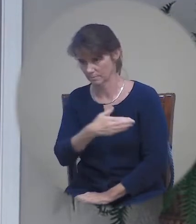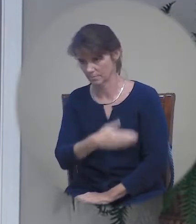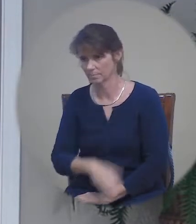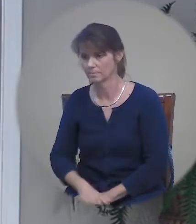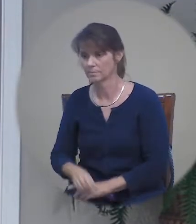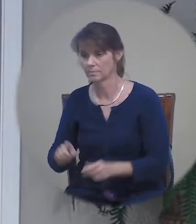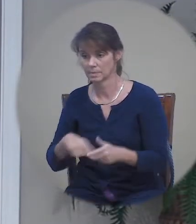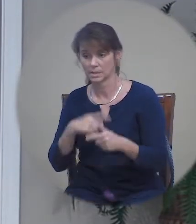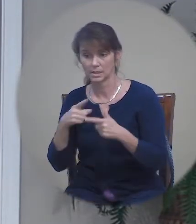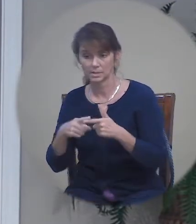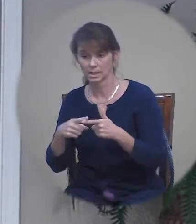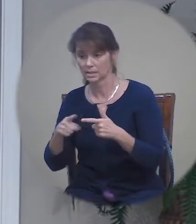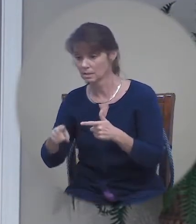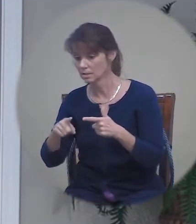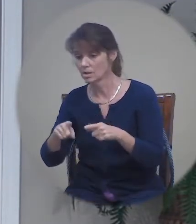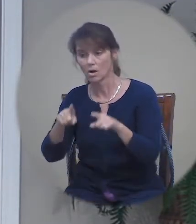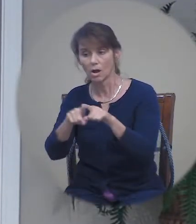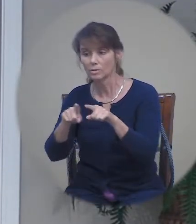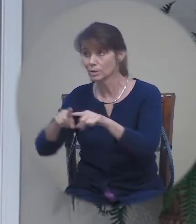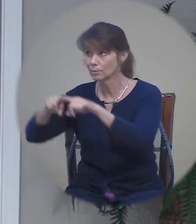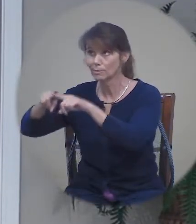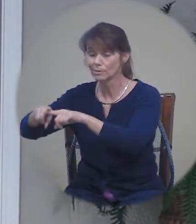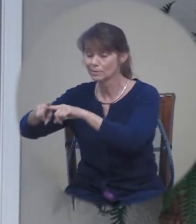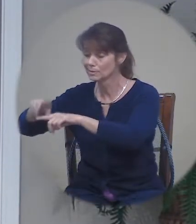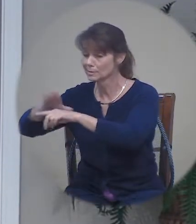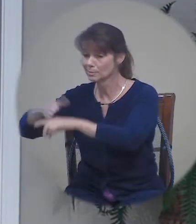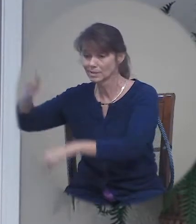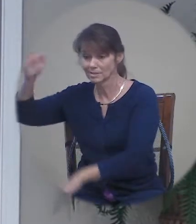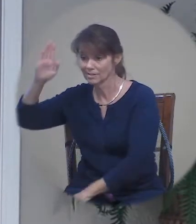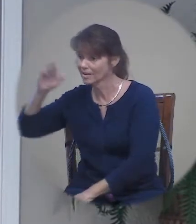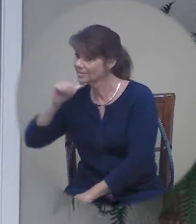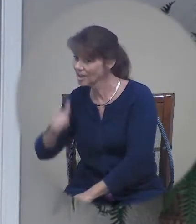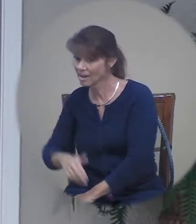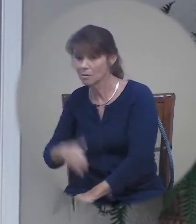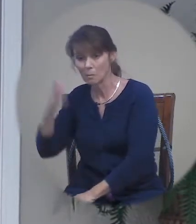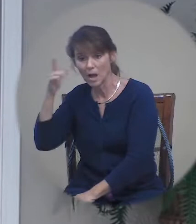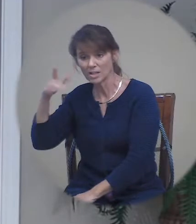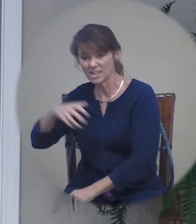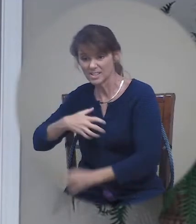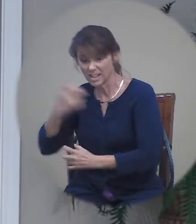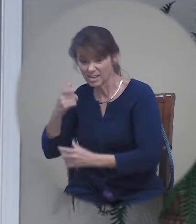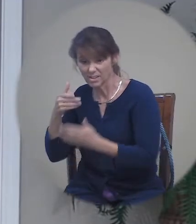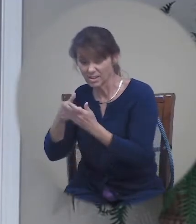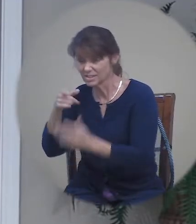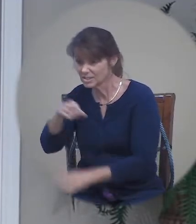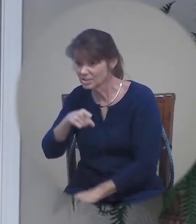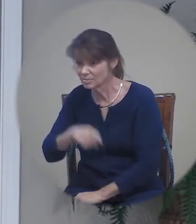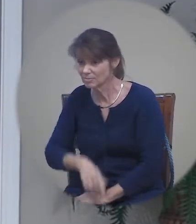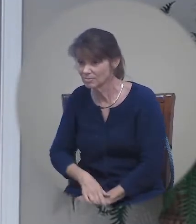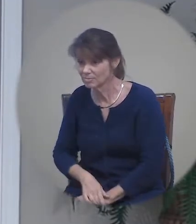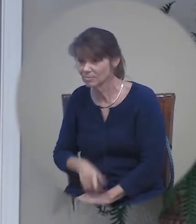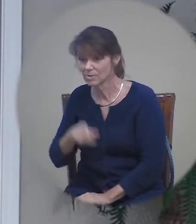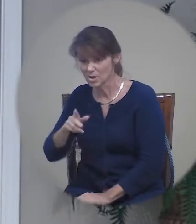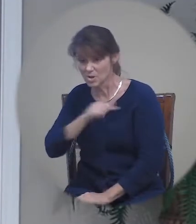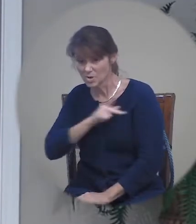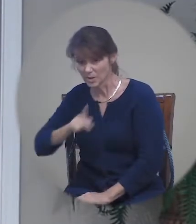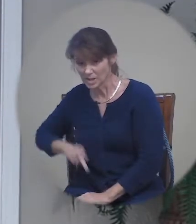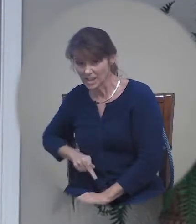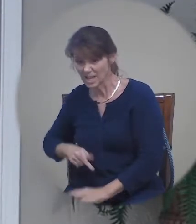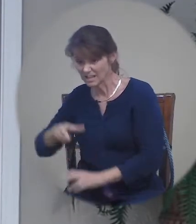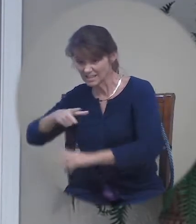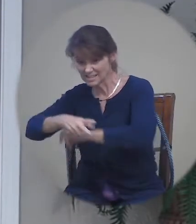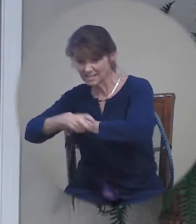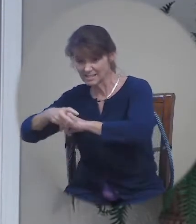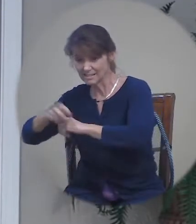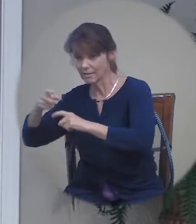says, you can't depend upon the Lord either because he's angry with you. Because you know what your king did? He went through and tore down all